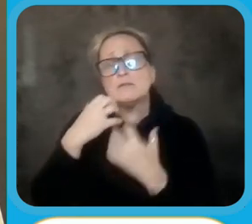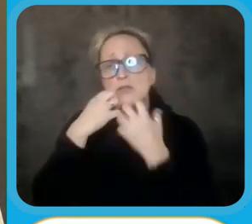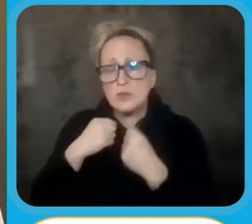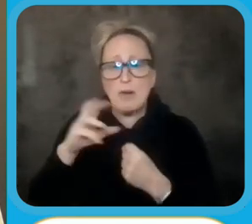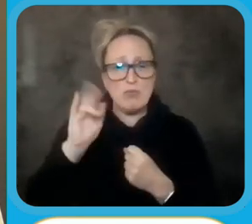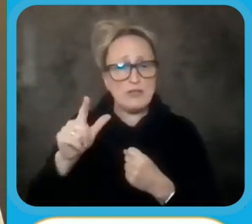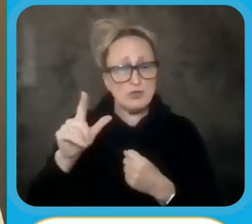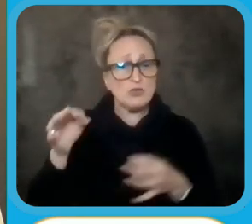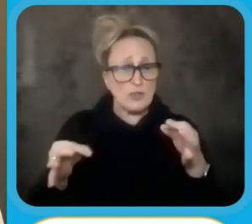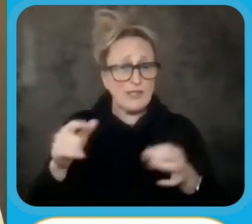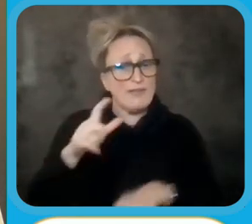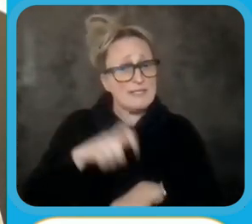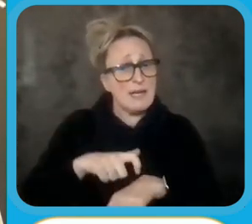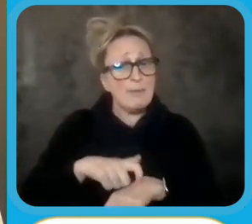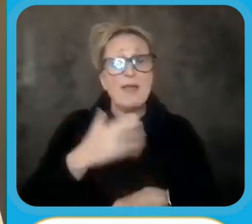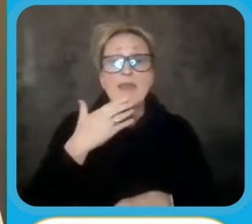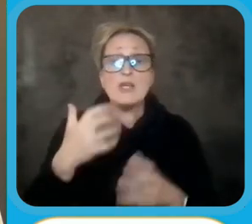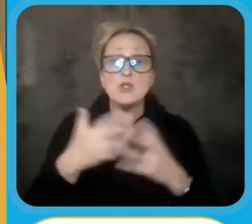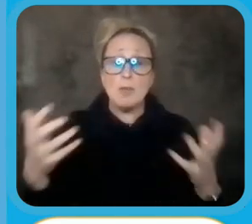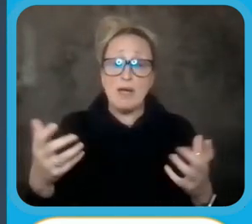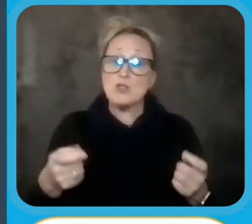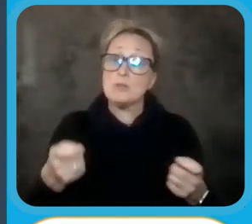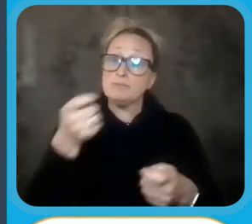time. Thank you so much.